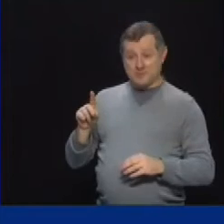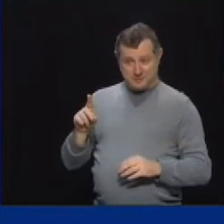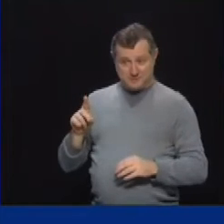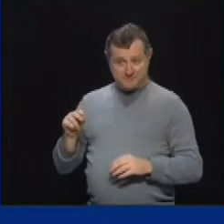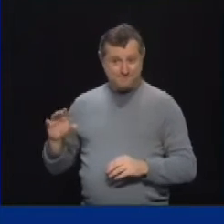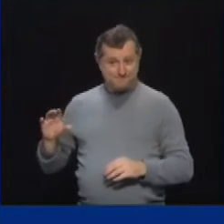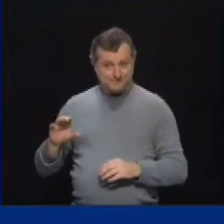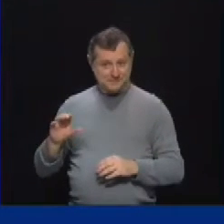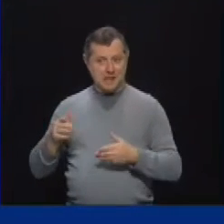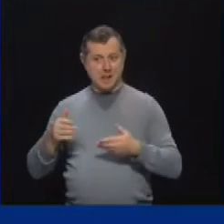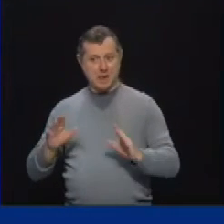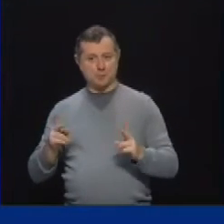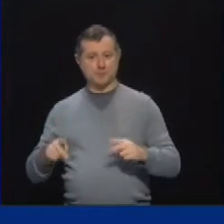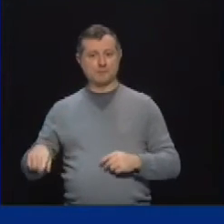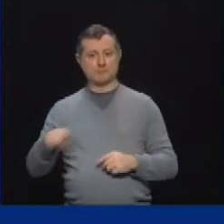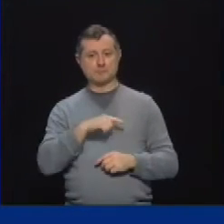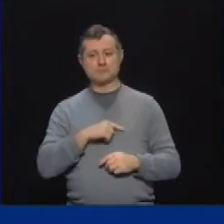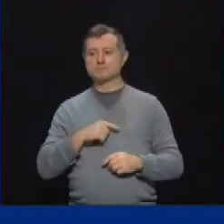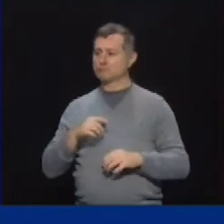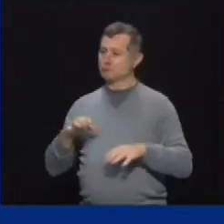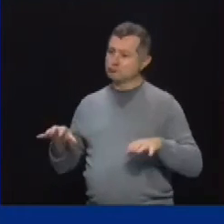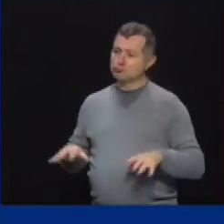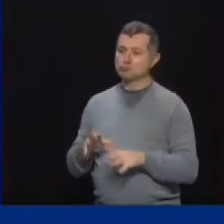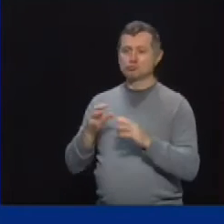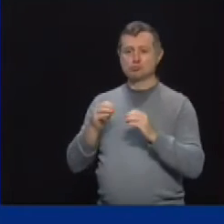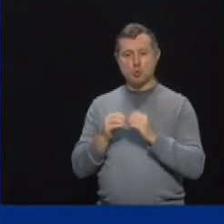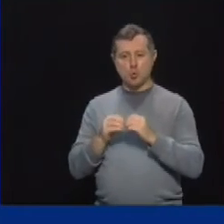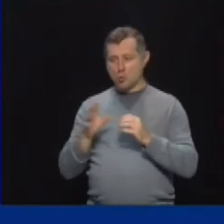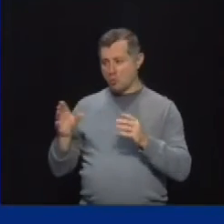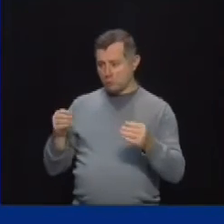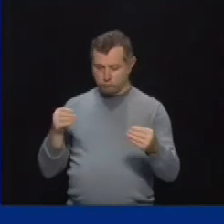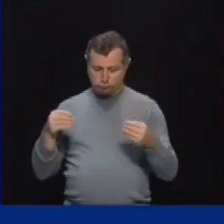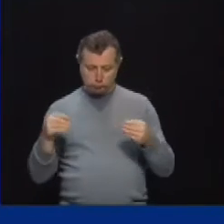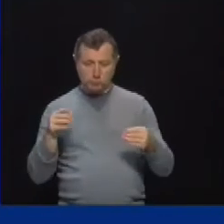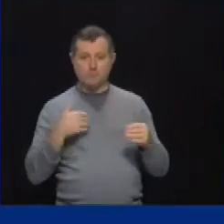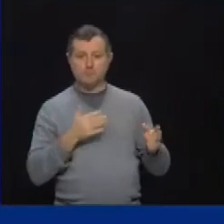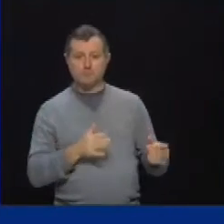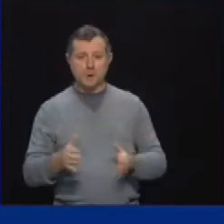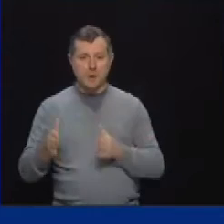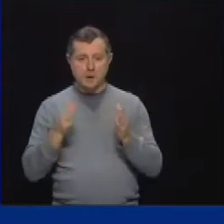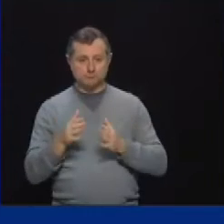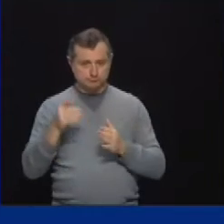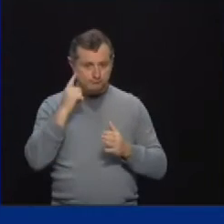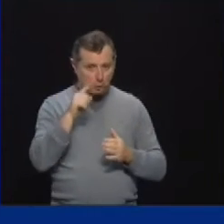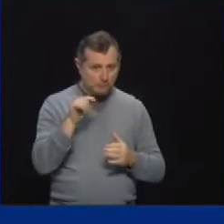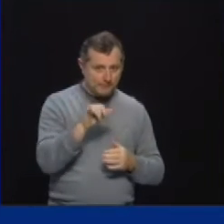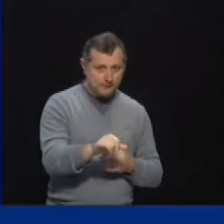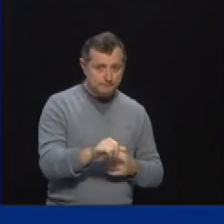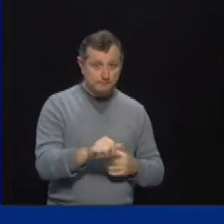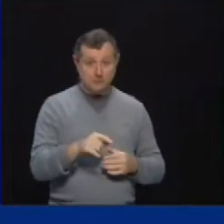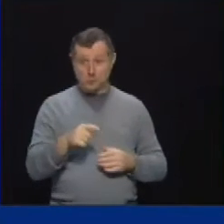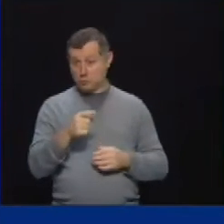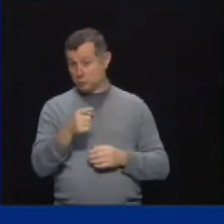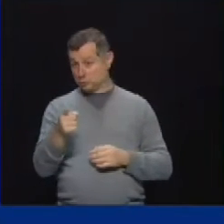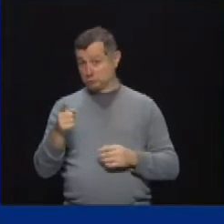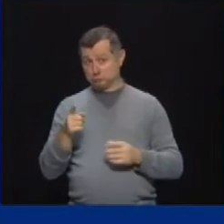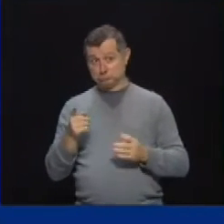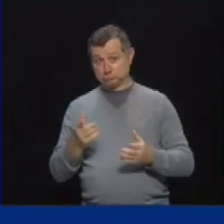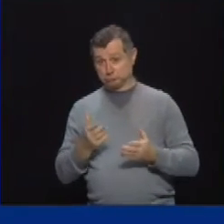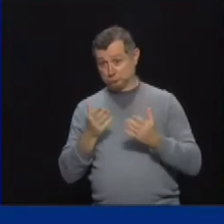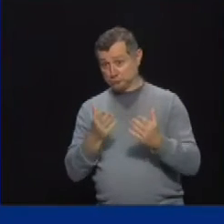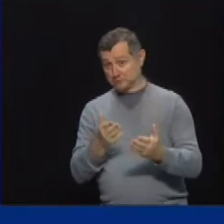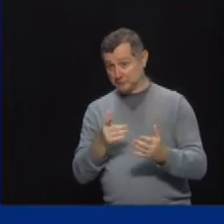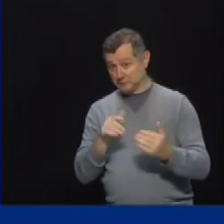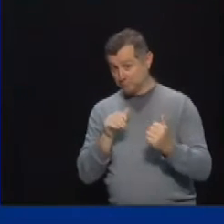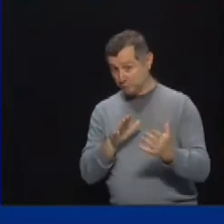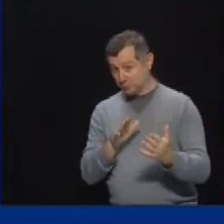resiliency planning that's required. We have a strategy on this, and I know you're suggesting one approach. I'm also suggesting there is